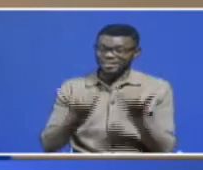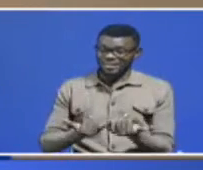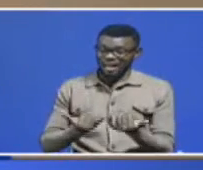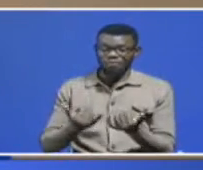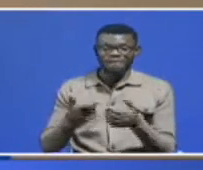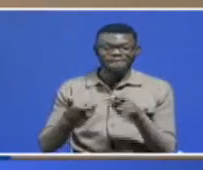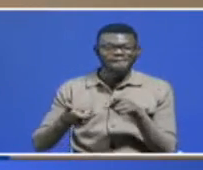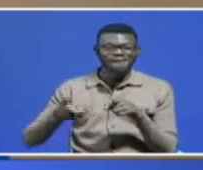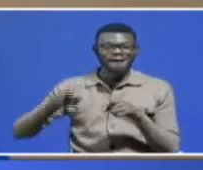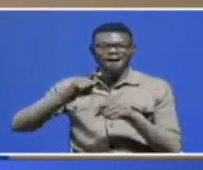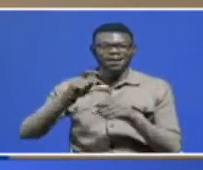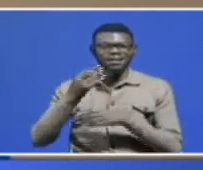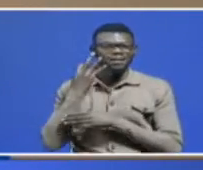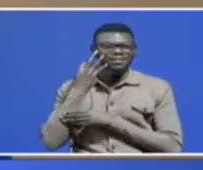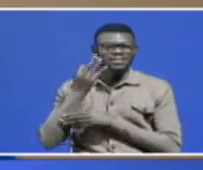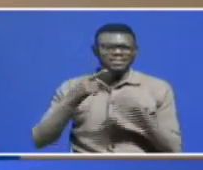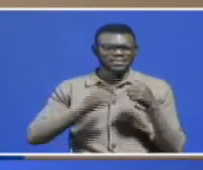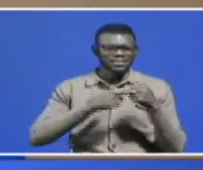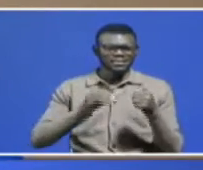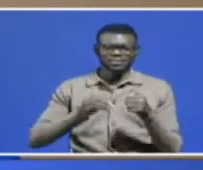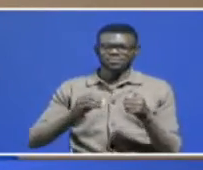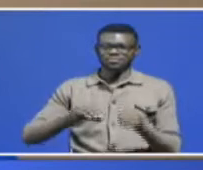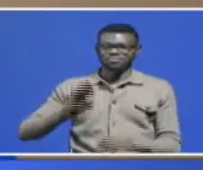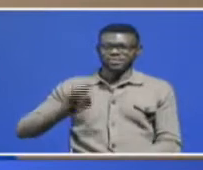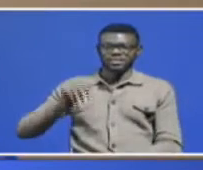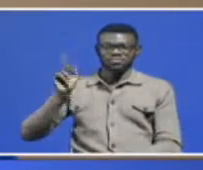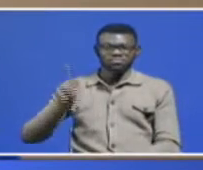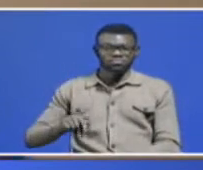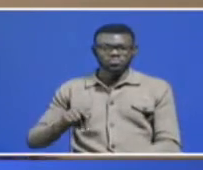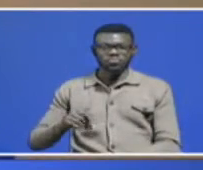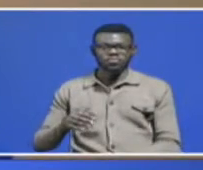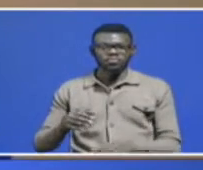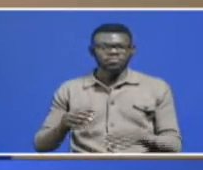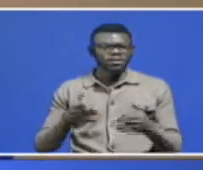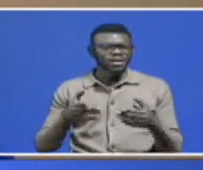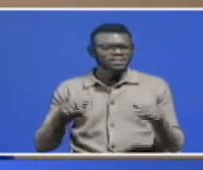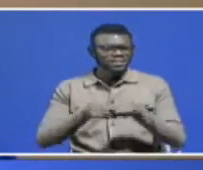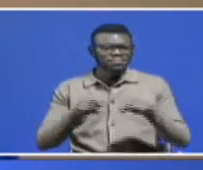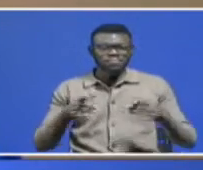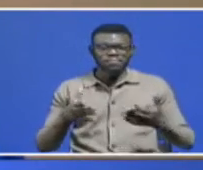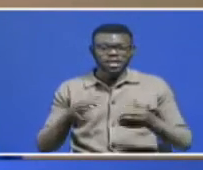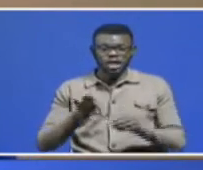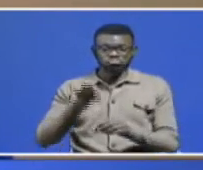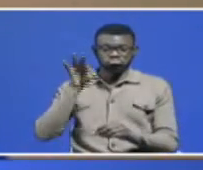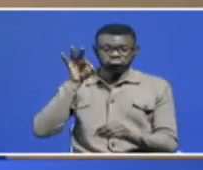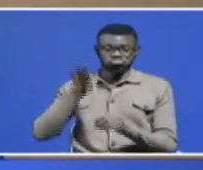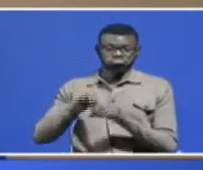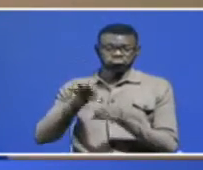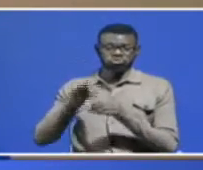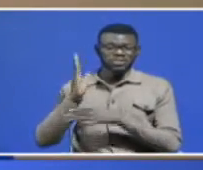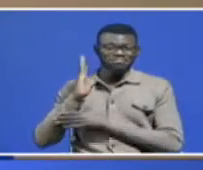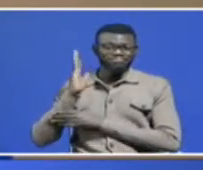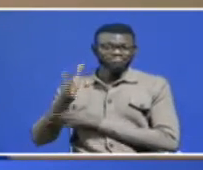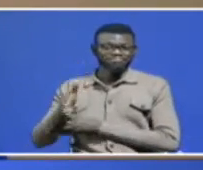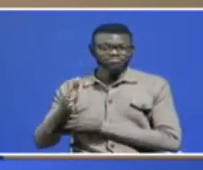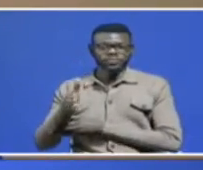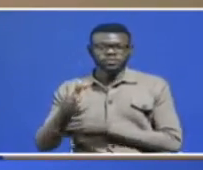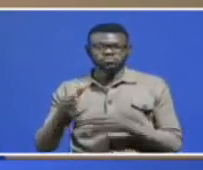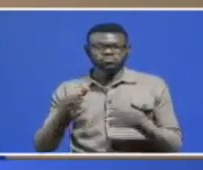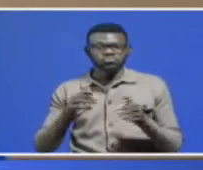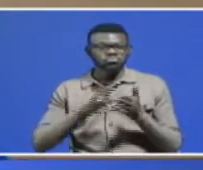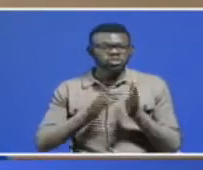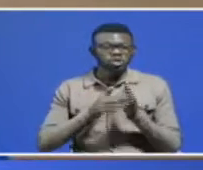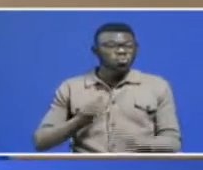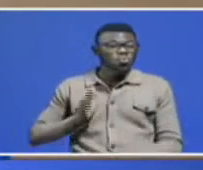is 360 members of parliament, and those will be elected directly, and there is no guarantee that you'll